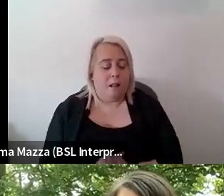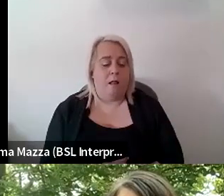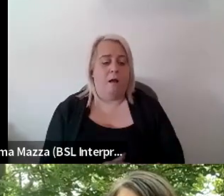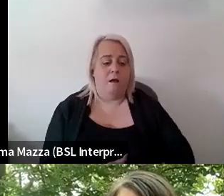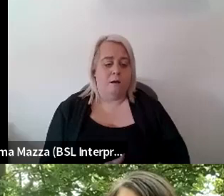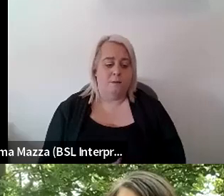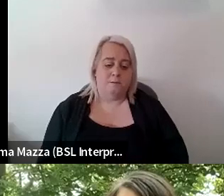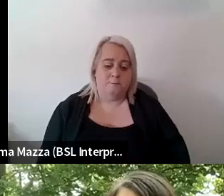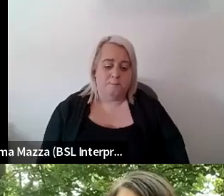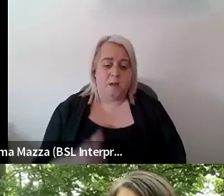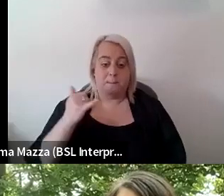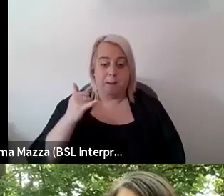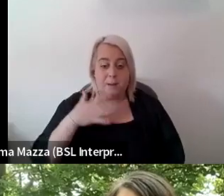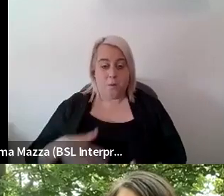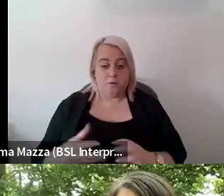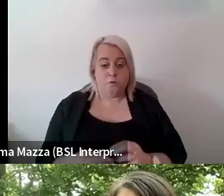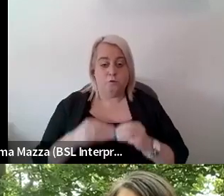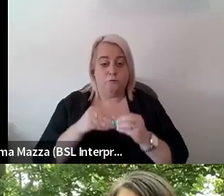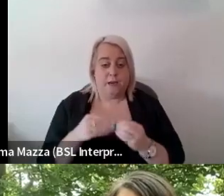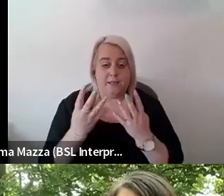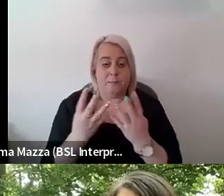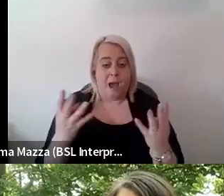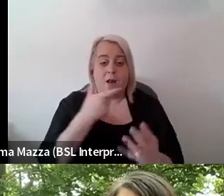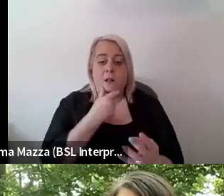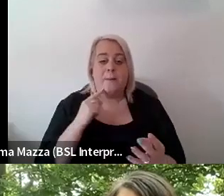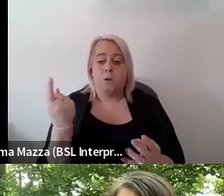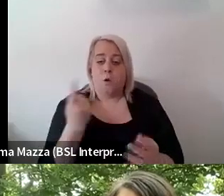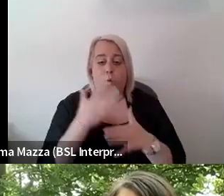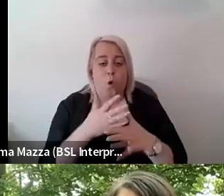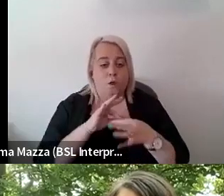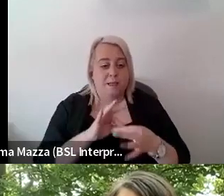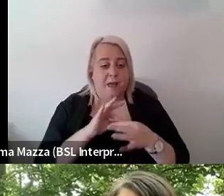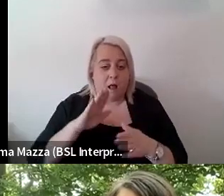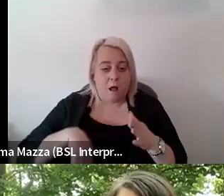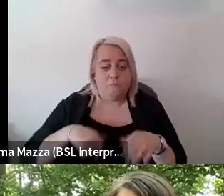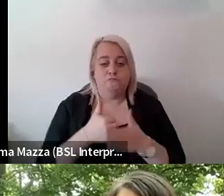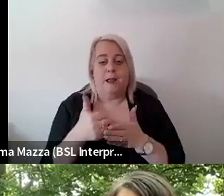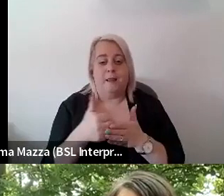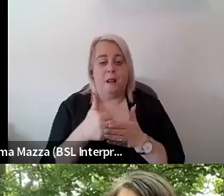want to develop a panel of people who work with them all the time. So that, you know, and they've got